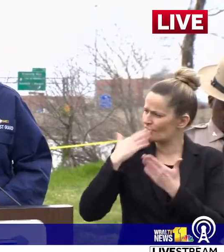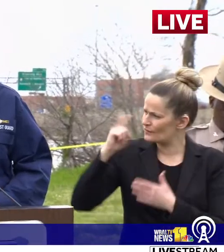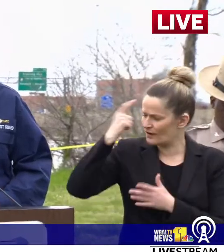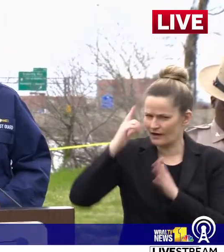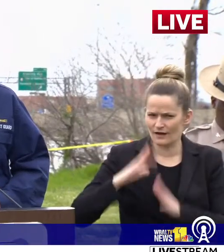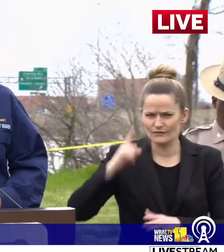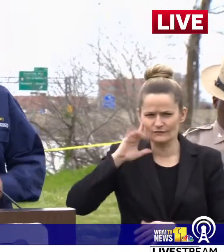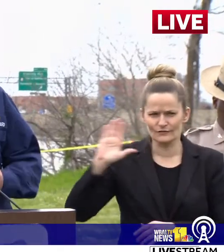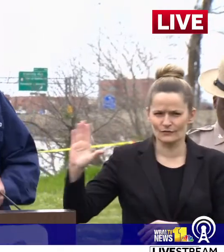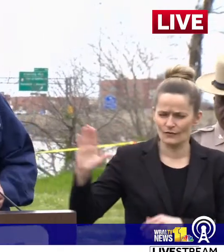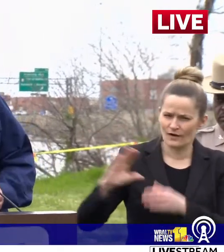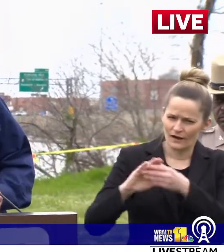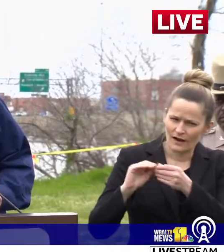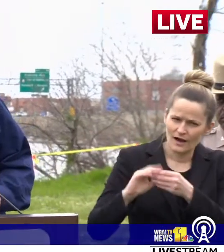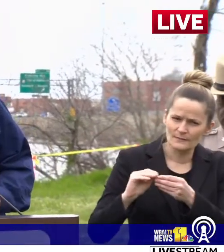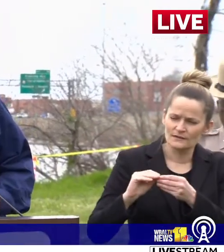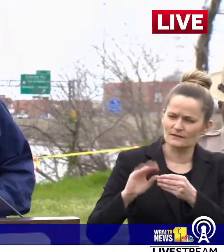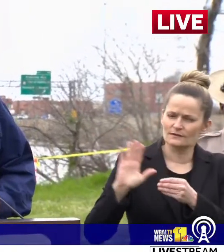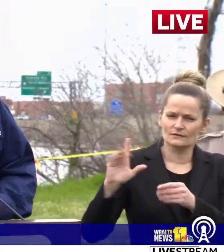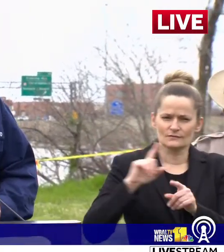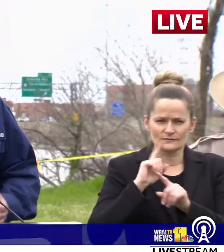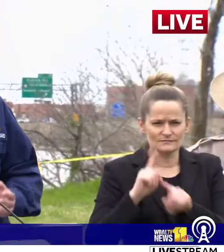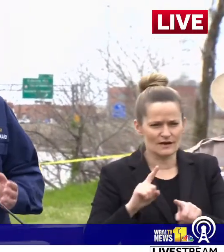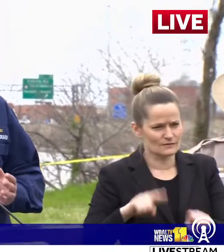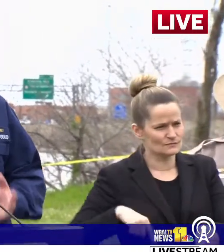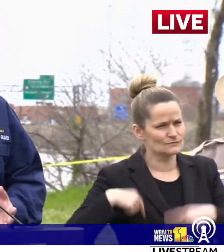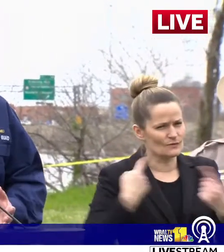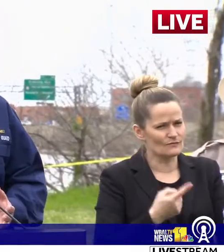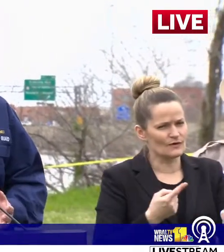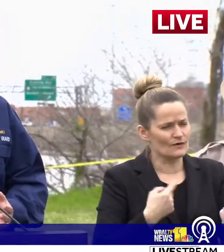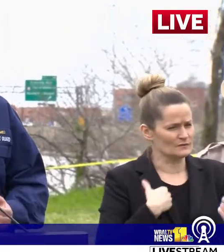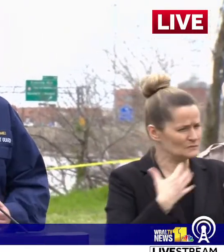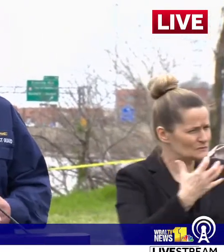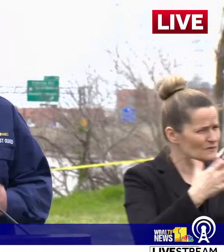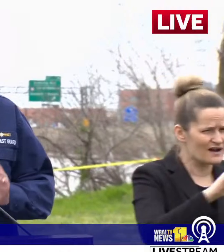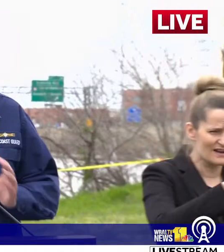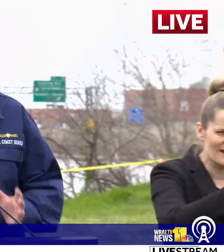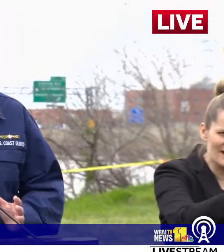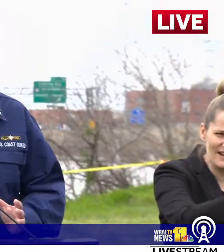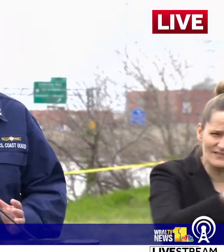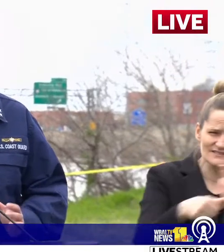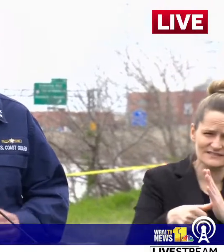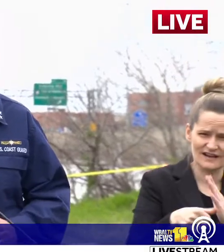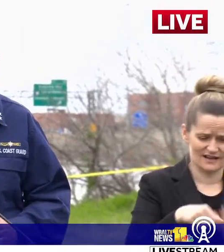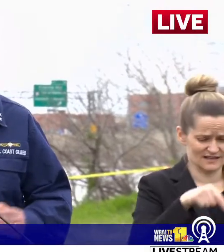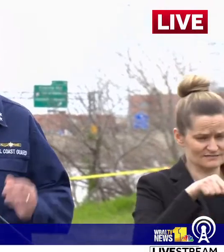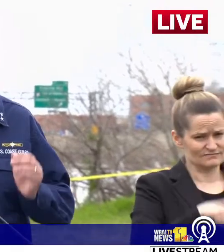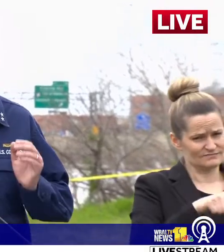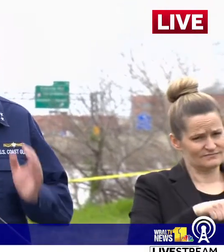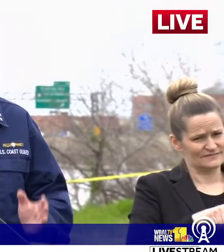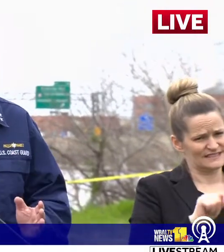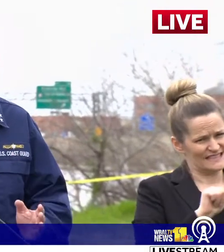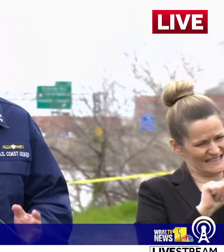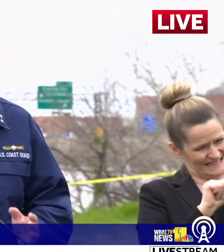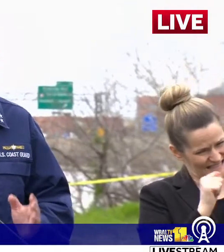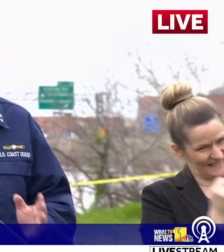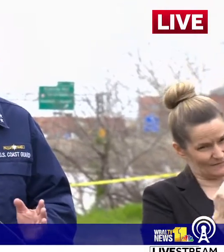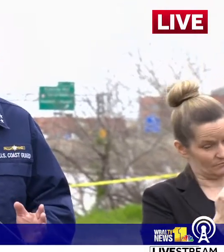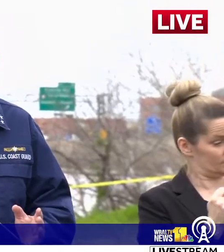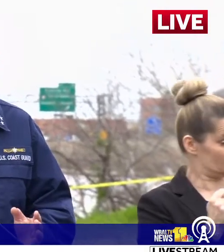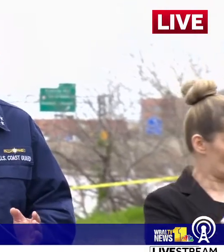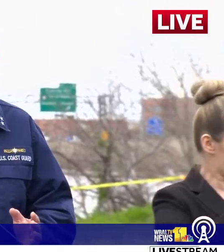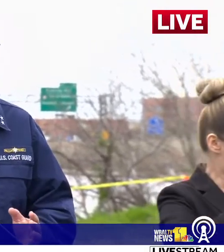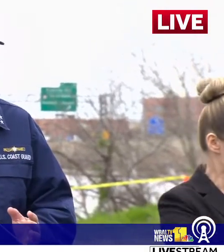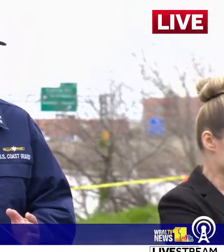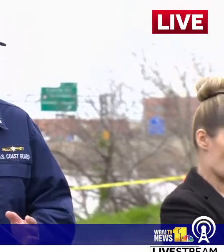this response so far. And I want to emphasize that this is a team effort. It's not just the Coast Guard. We are part of